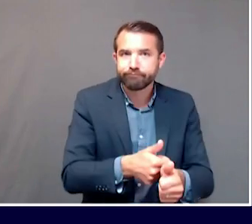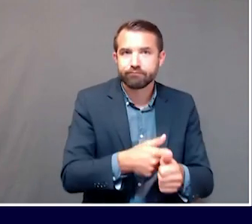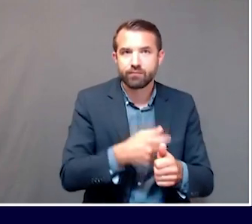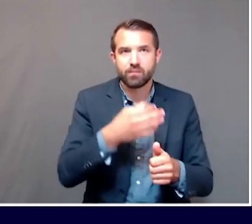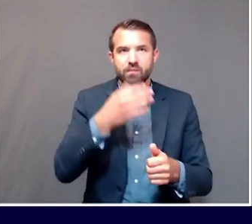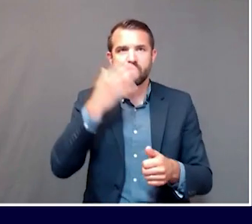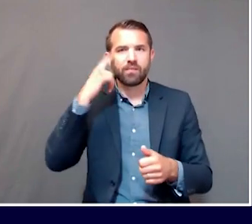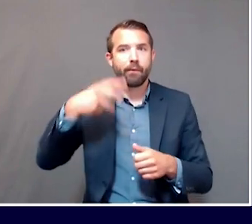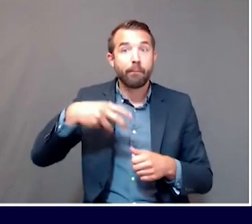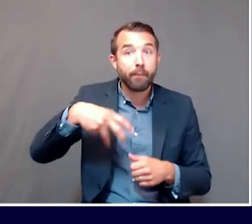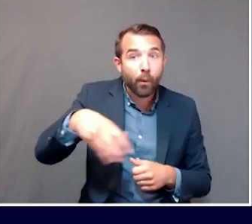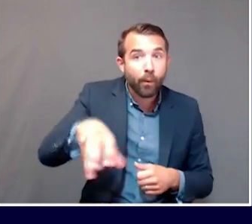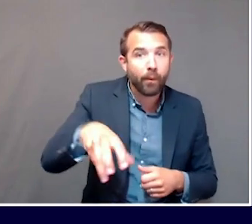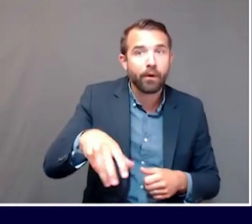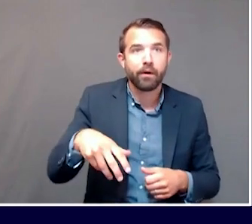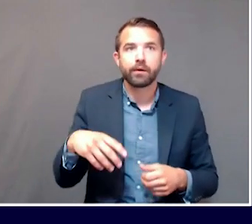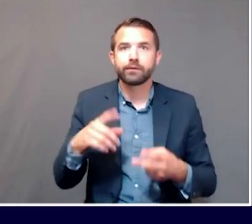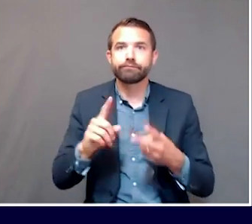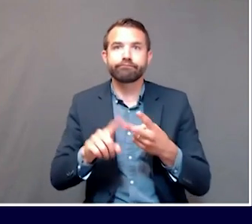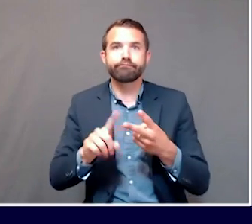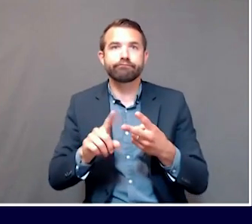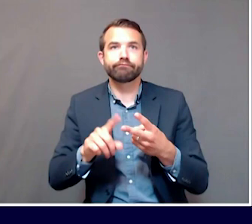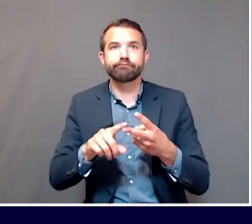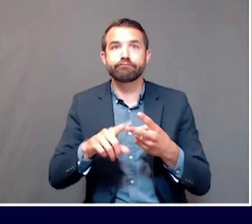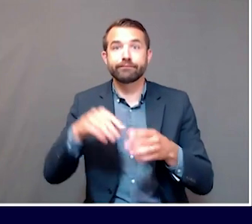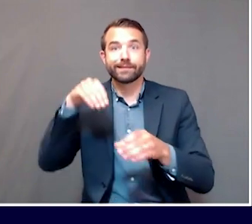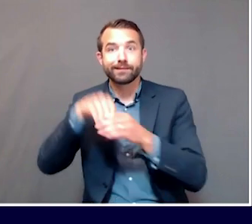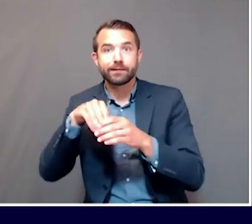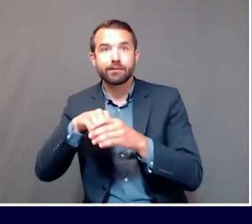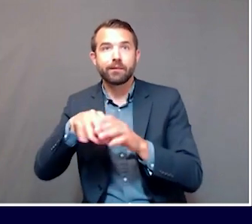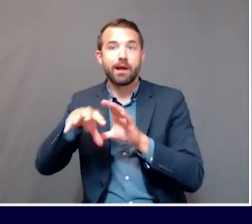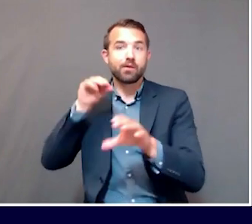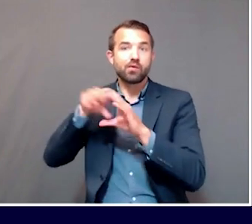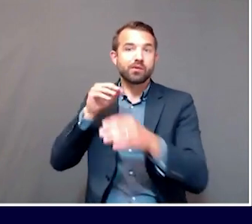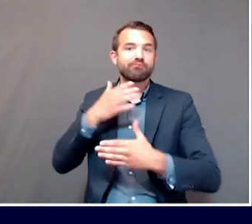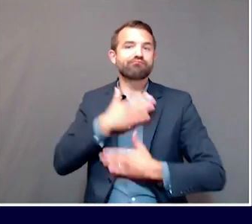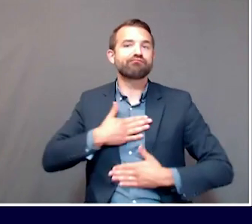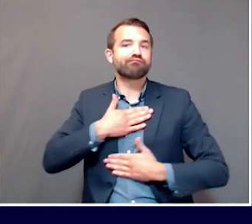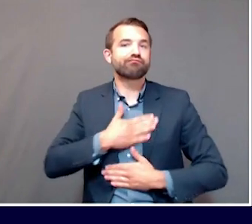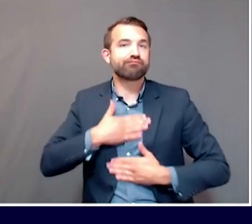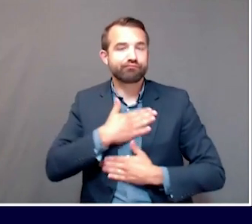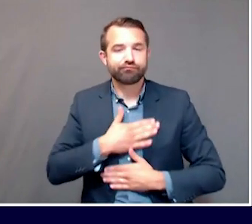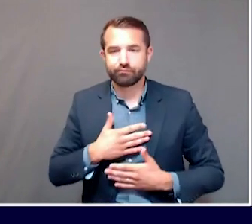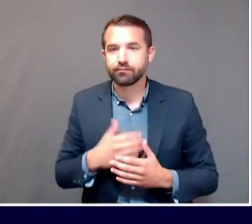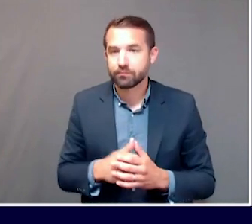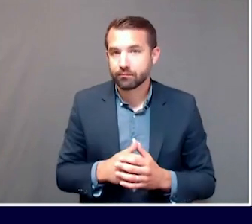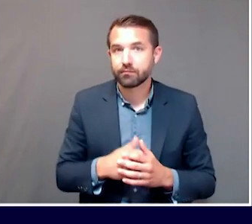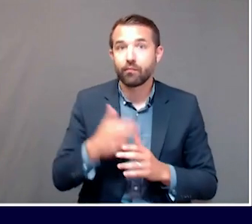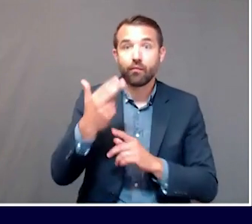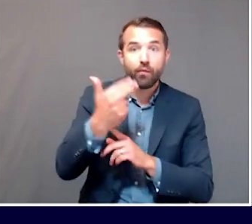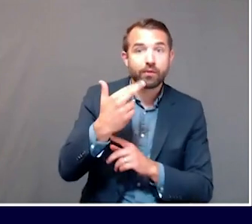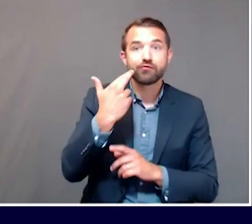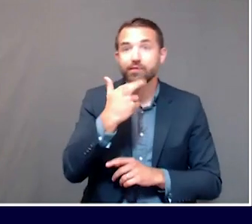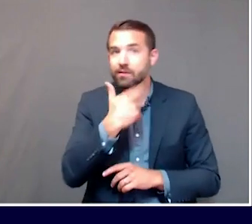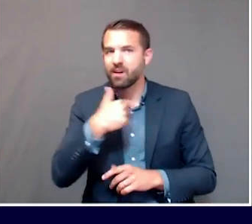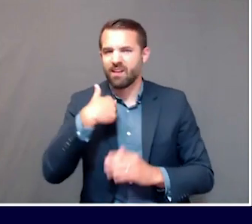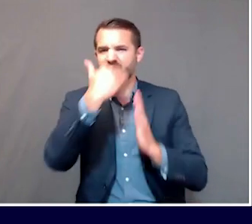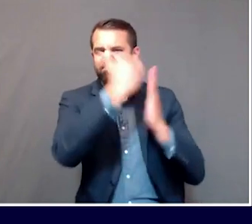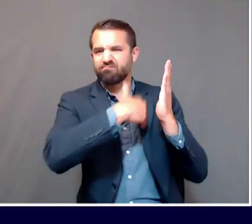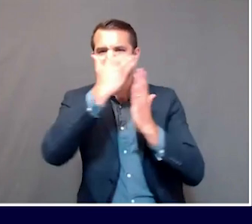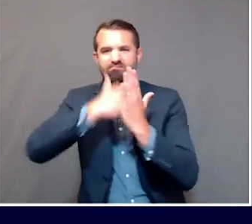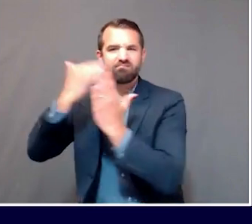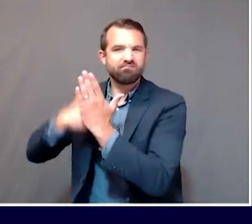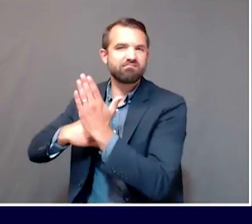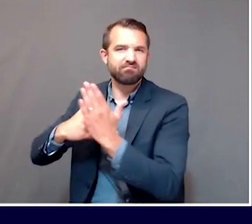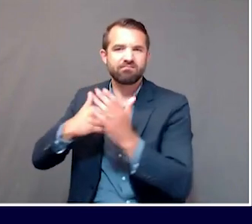and outdoor amusement facilities, hotels, restaurants, all of the above. We're still